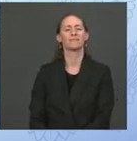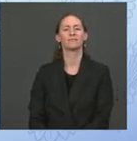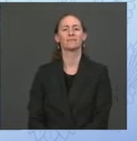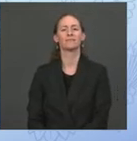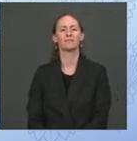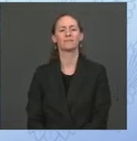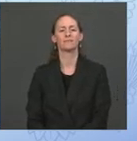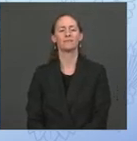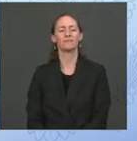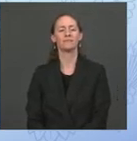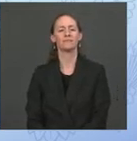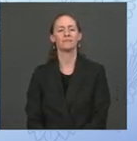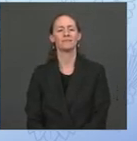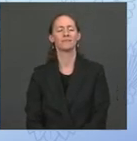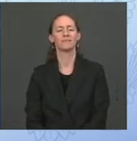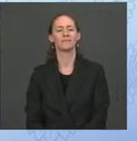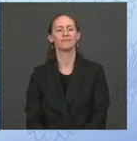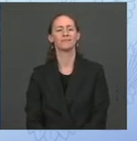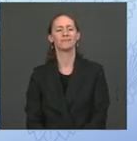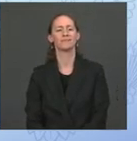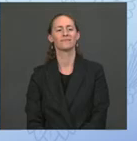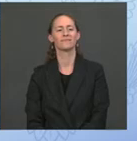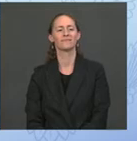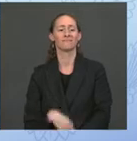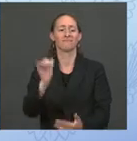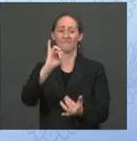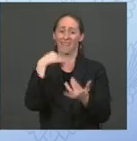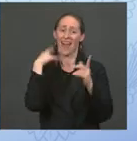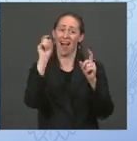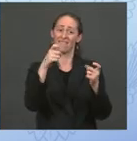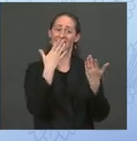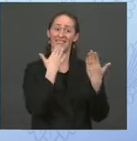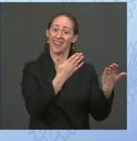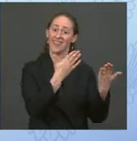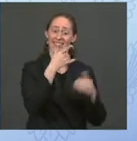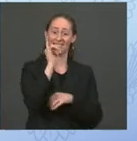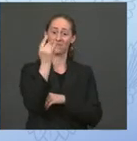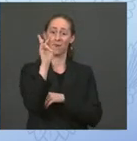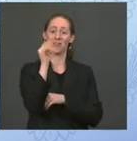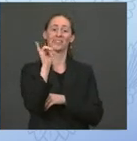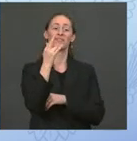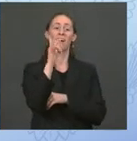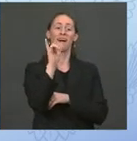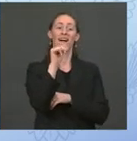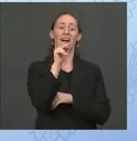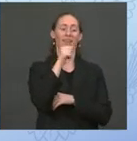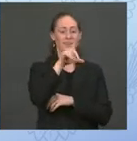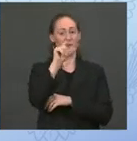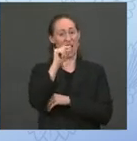I also want to shout out Juliana, our 2021 National Teacher of the Year.